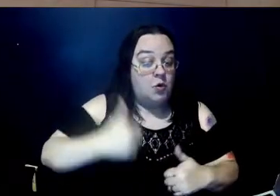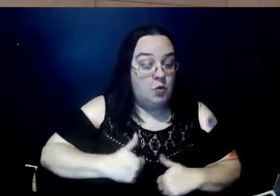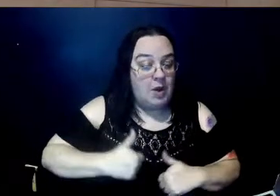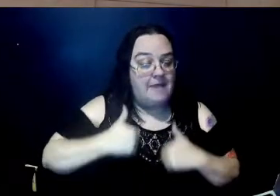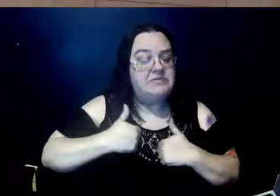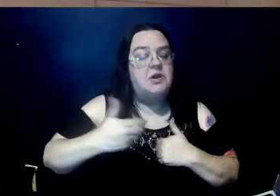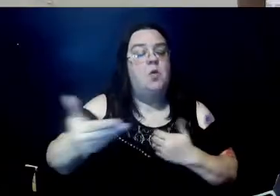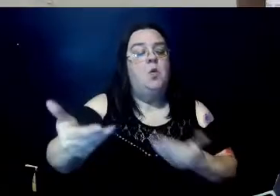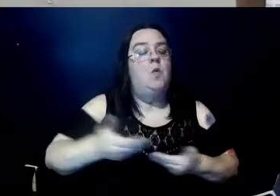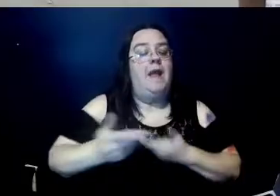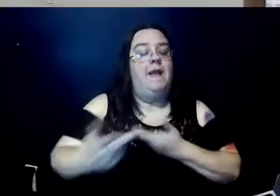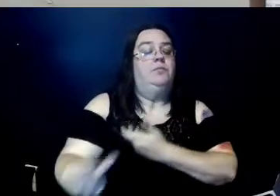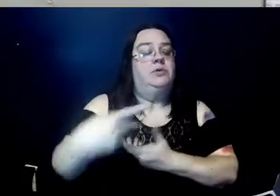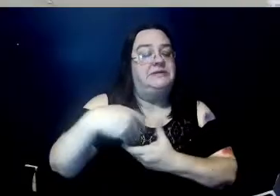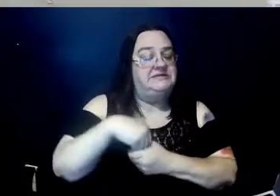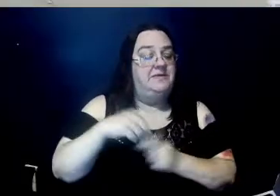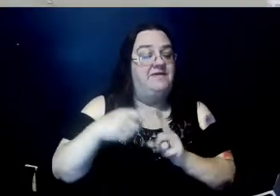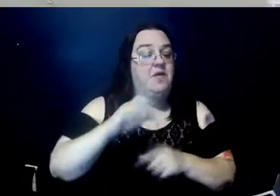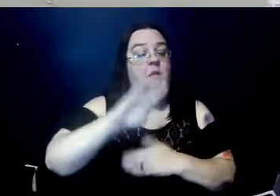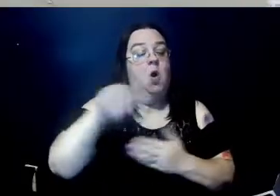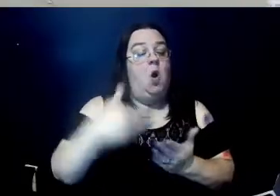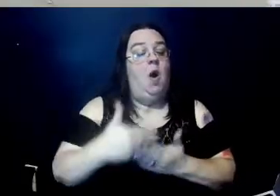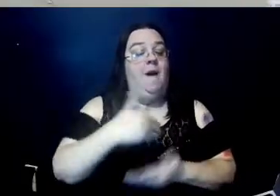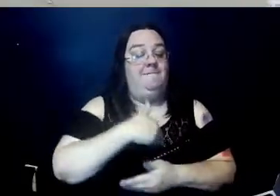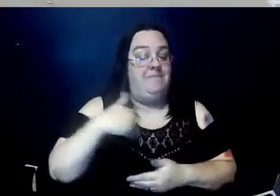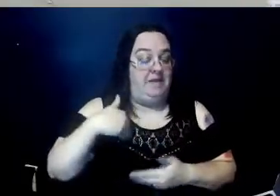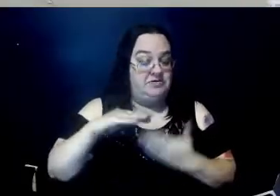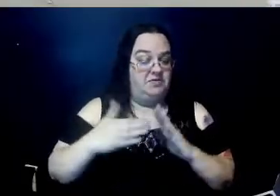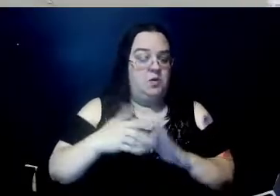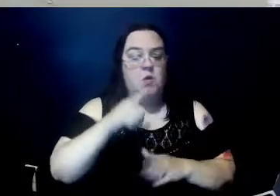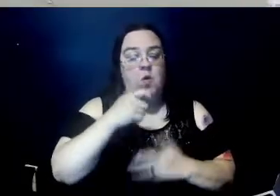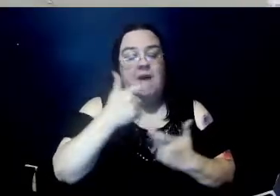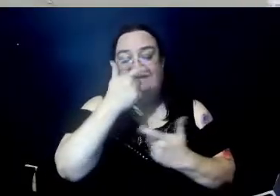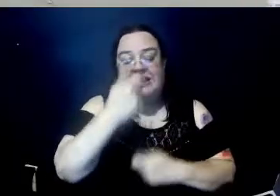members who have interest in sharing their stories.